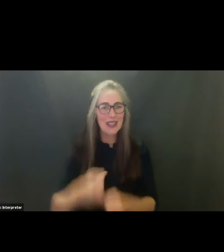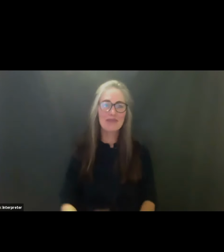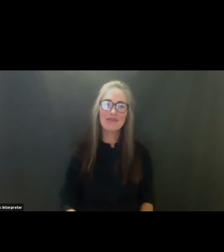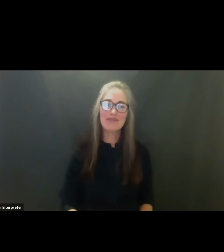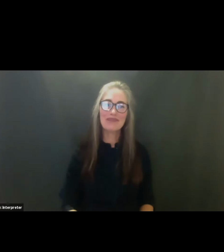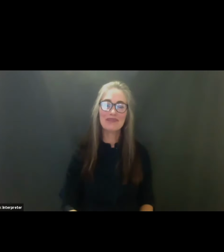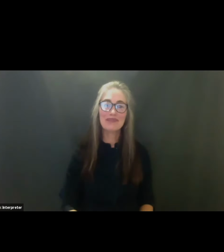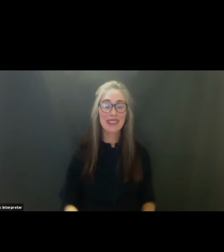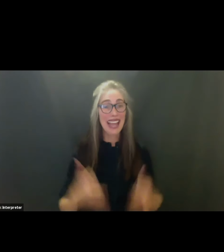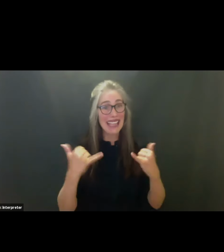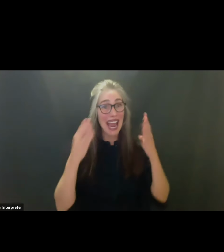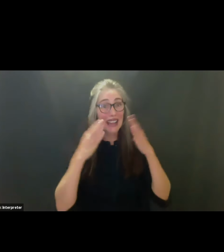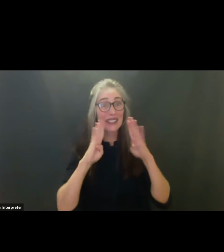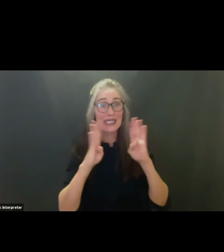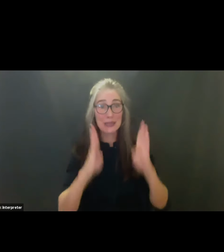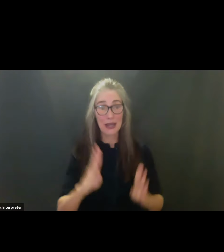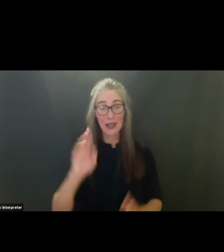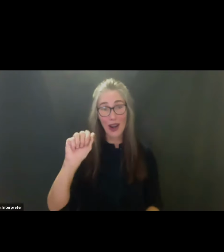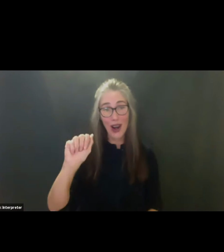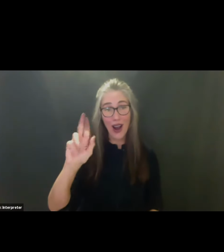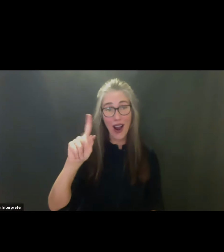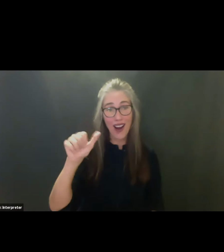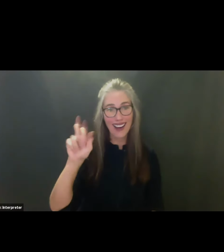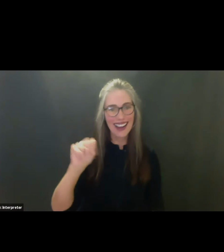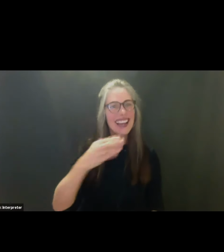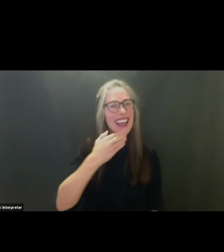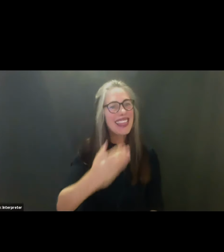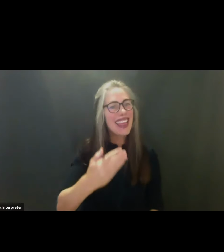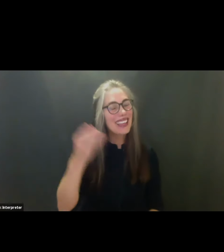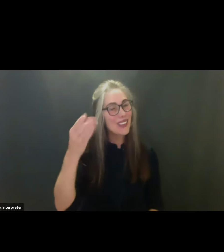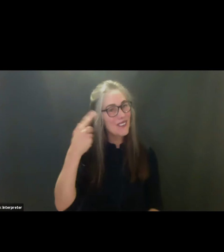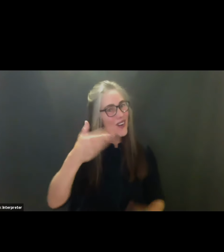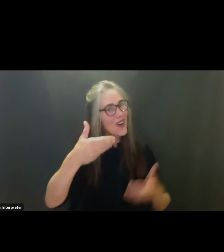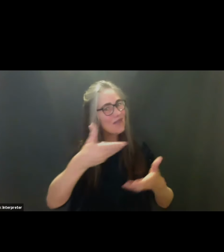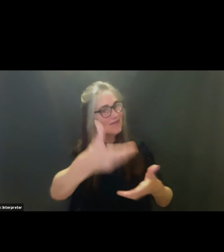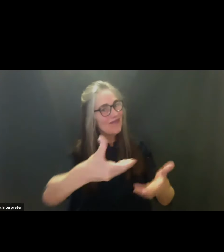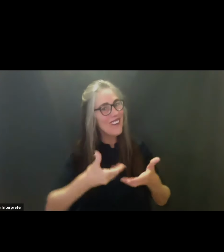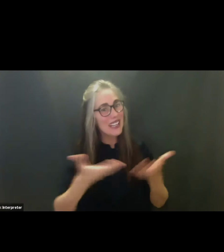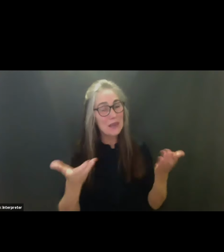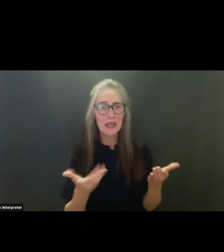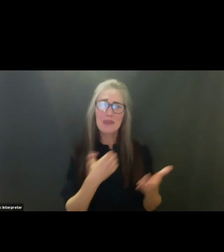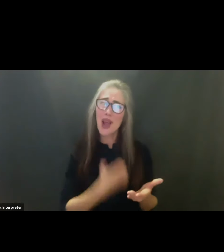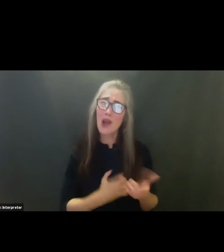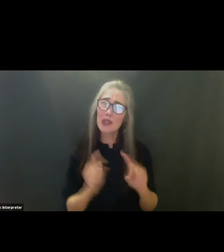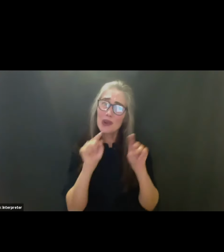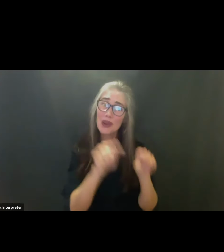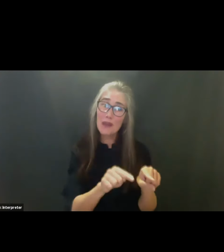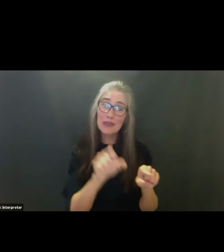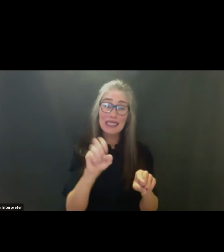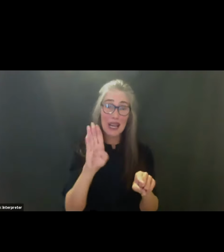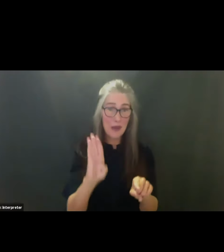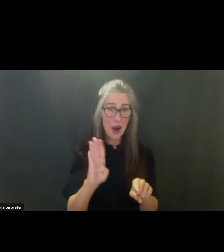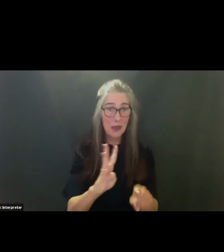Santa Barbara. I wish I could be in Santa Barbara with you to talk in person. Unfortunately, the circumstances